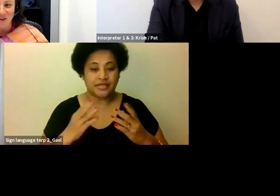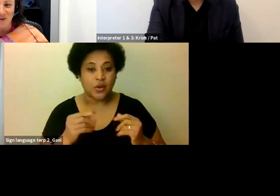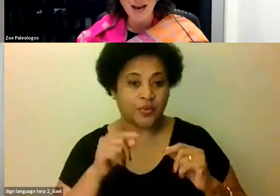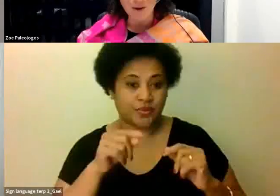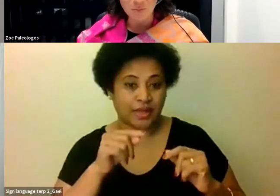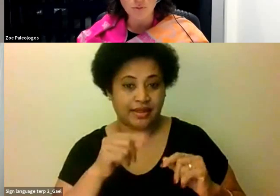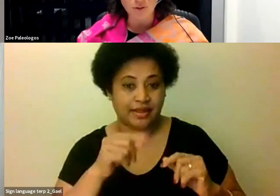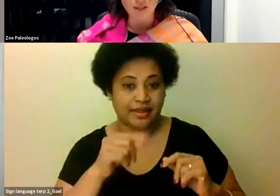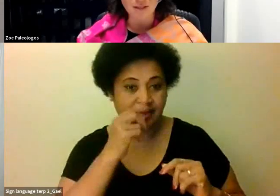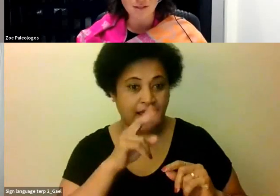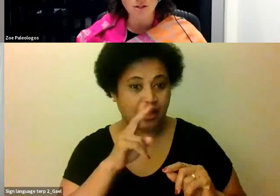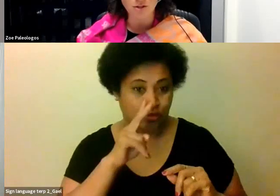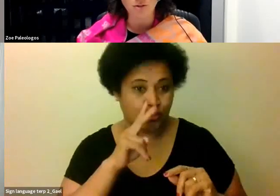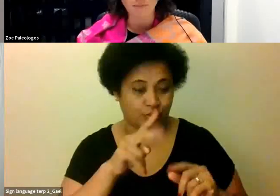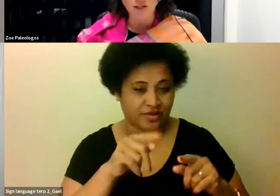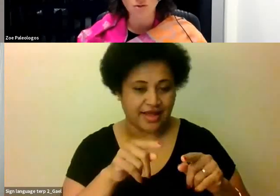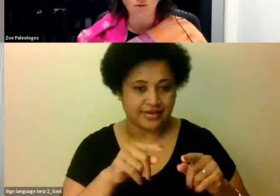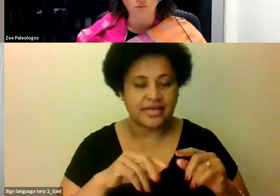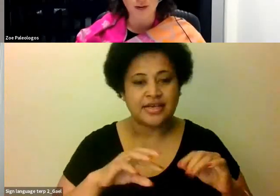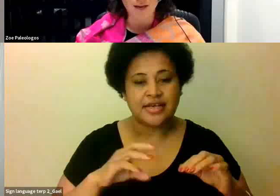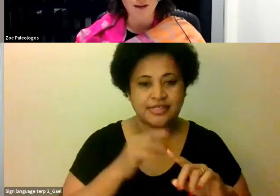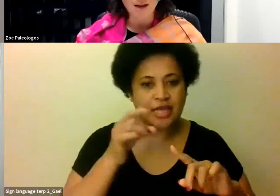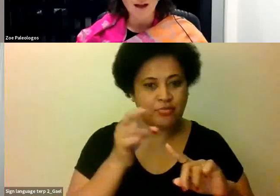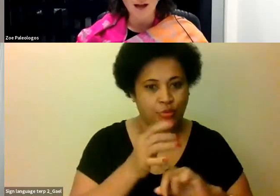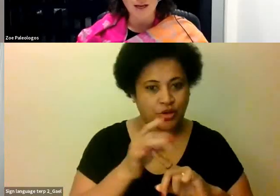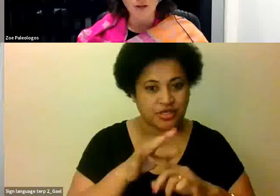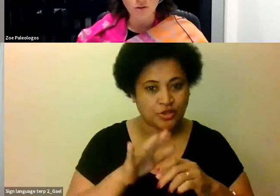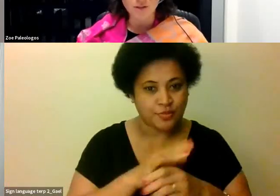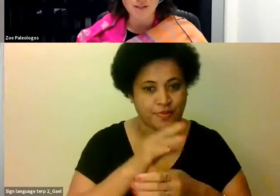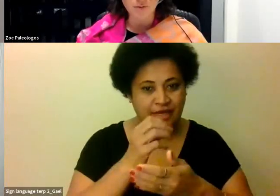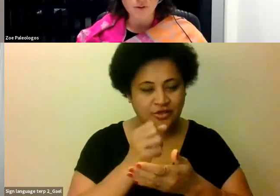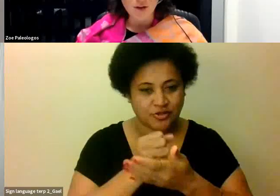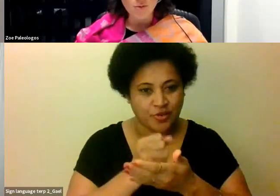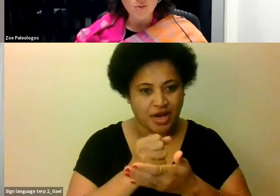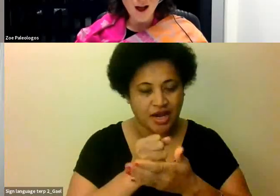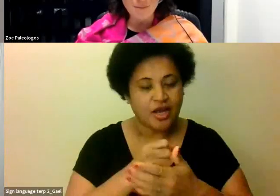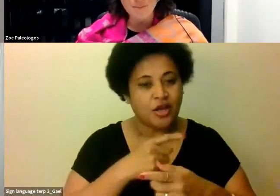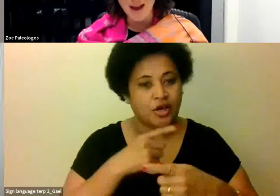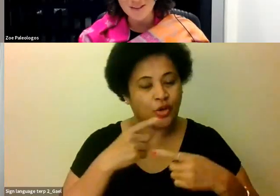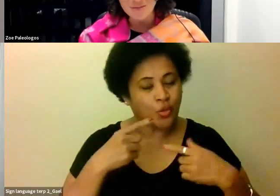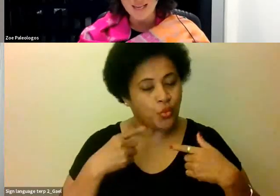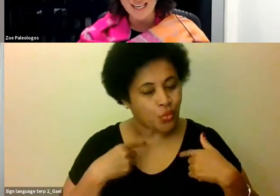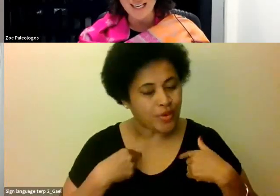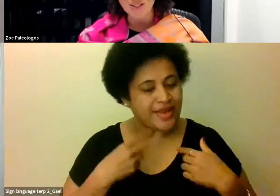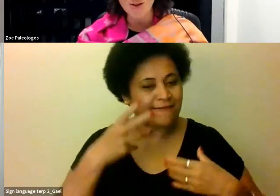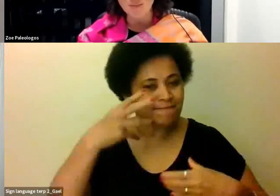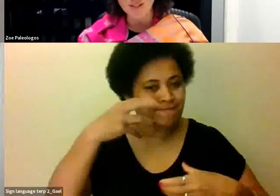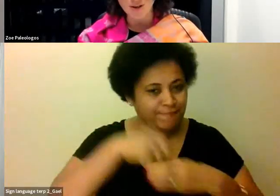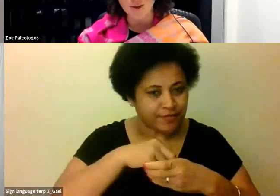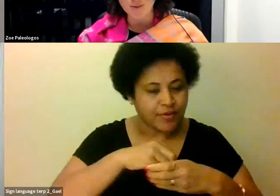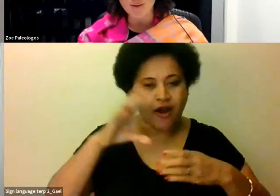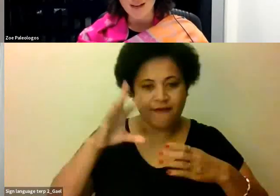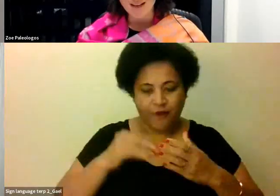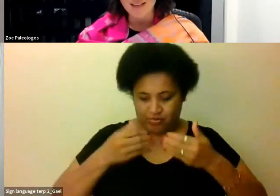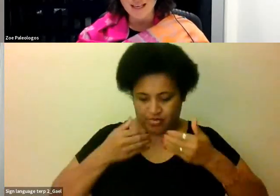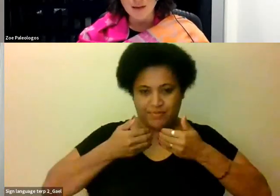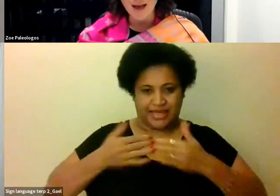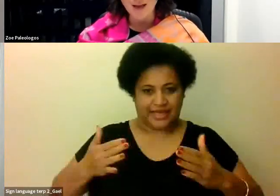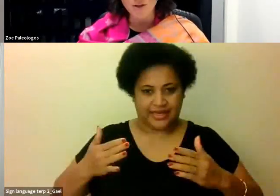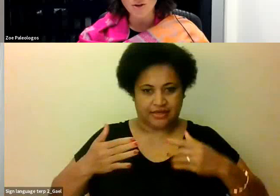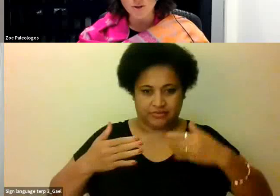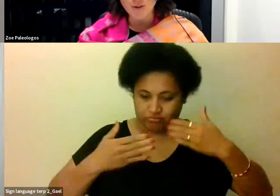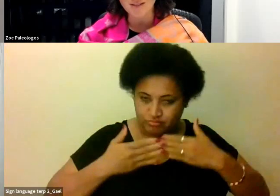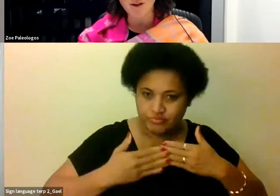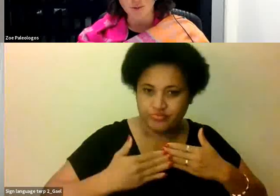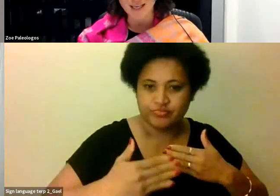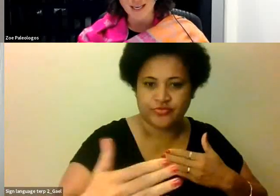and so how important it is to make sure that we are inclusive right back at the beginning in terms of thinking